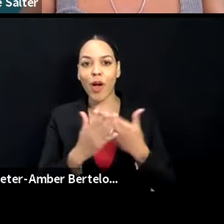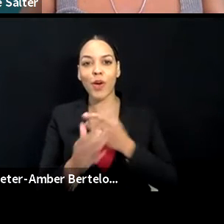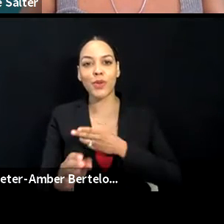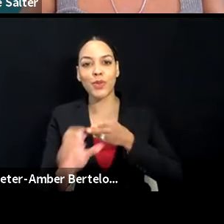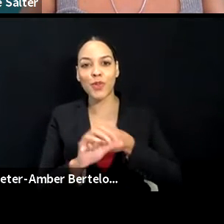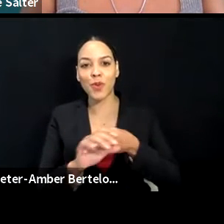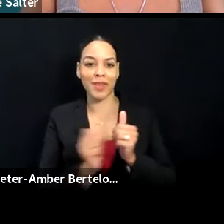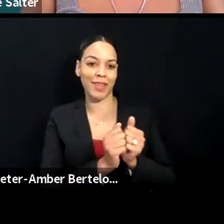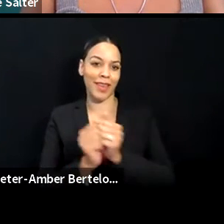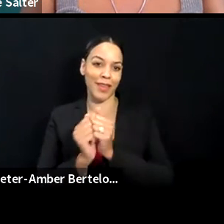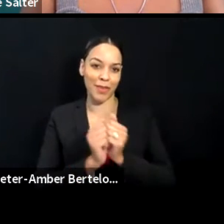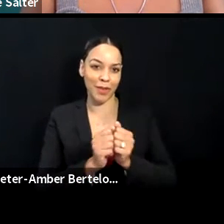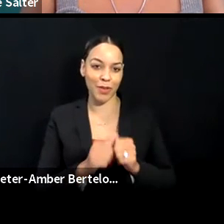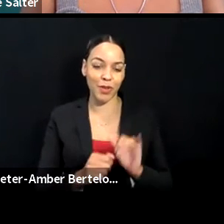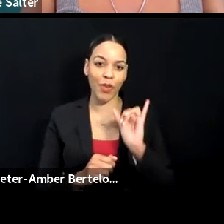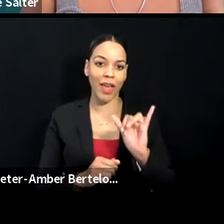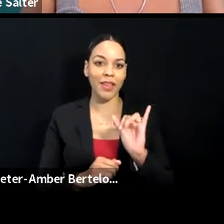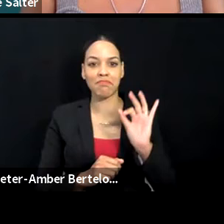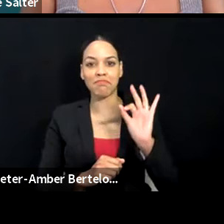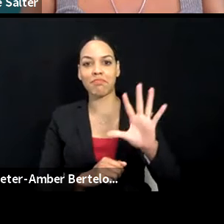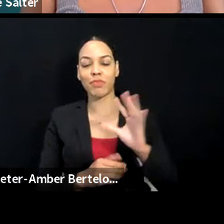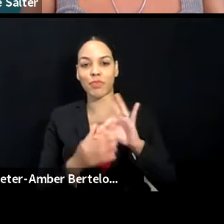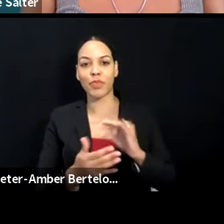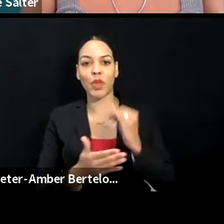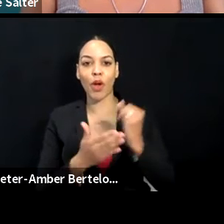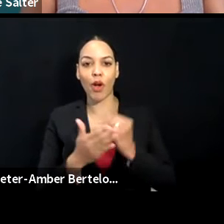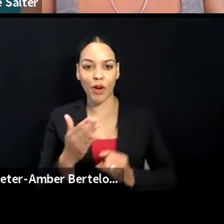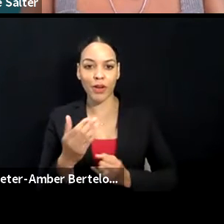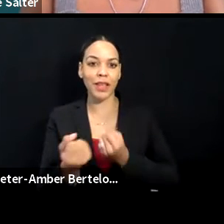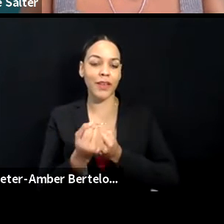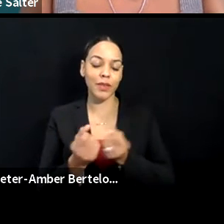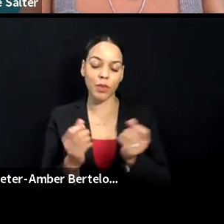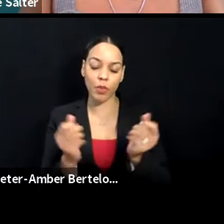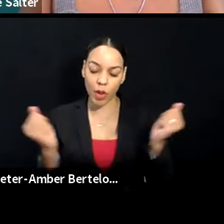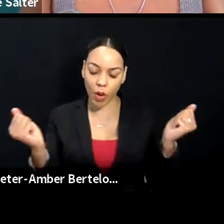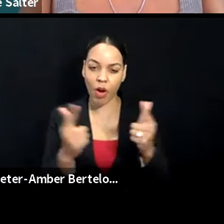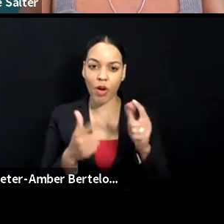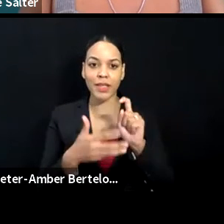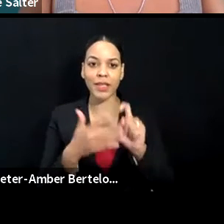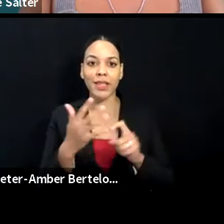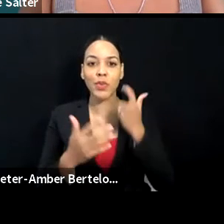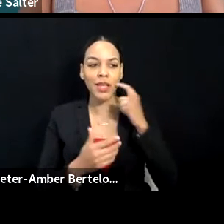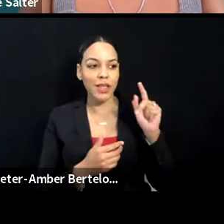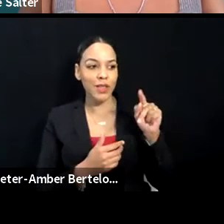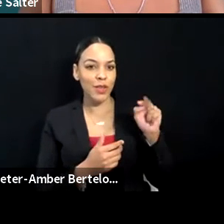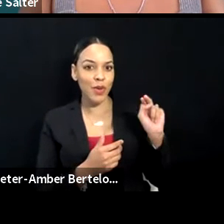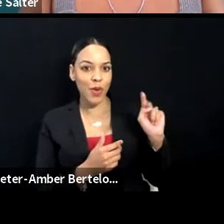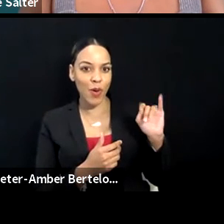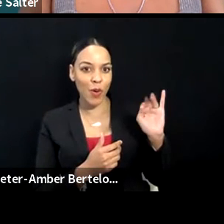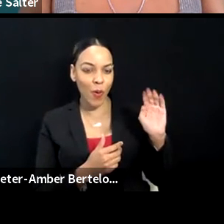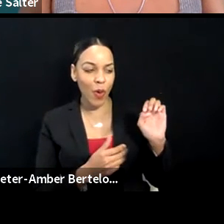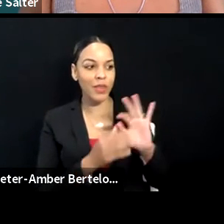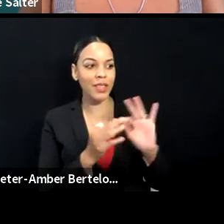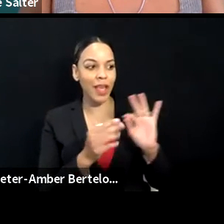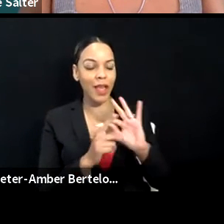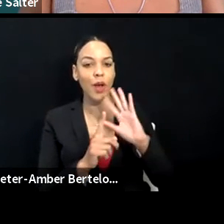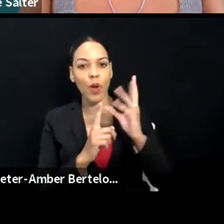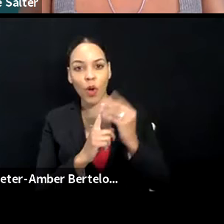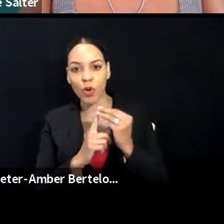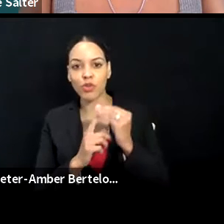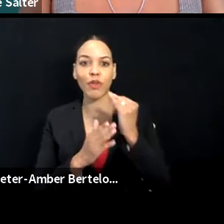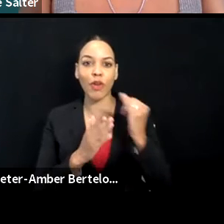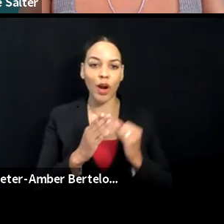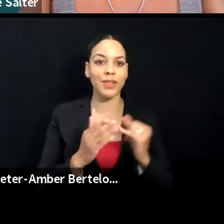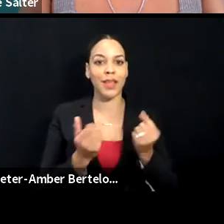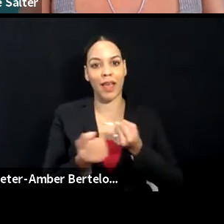of primer on arts advocacy. We all need to, what did Nicole say? A culture of arts advocacy, and I love